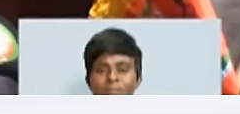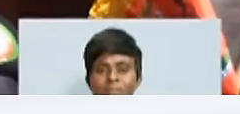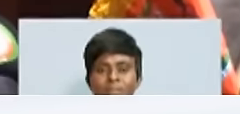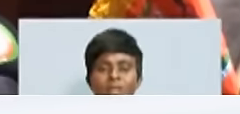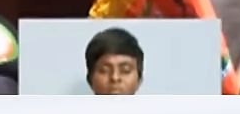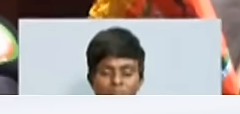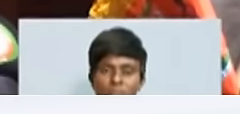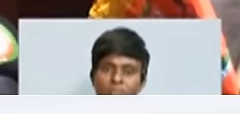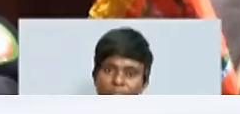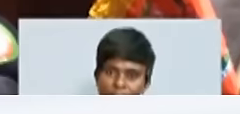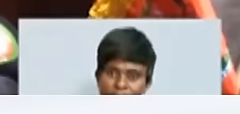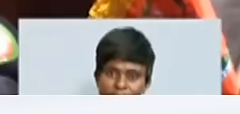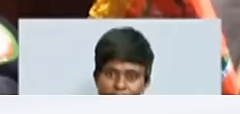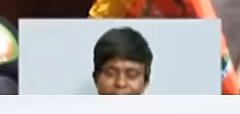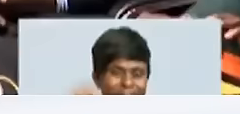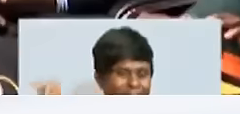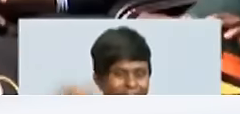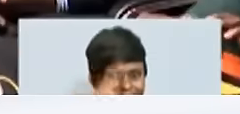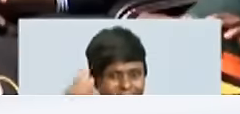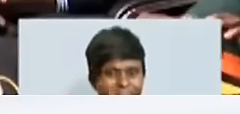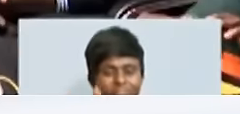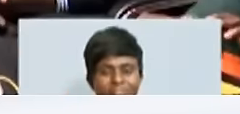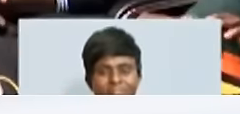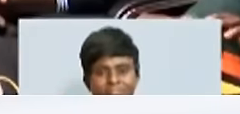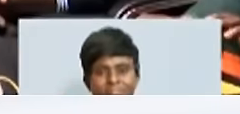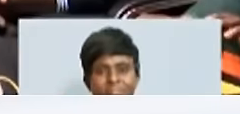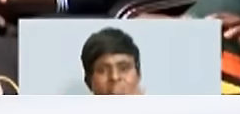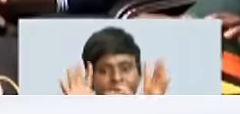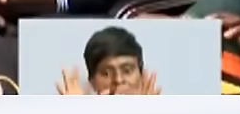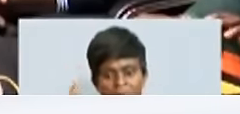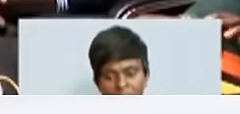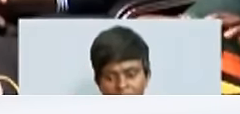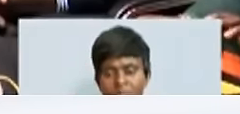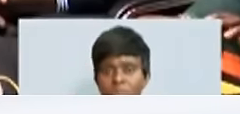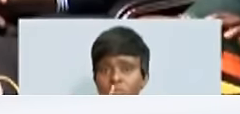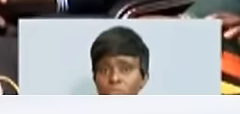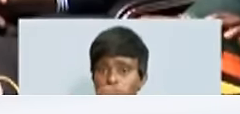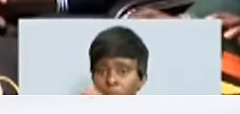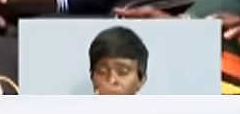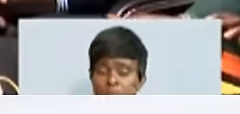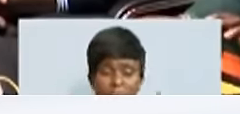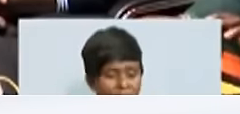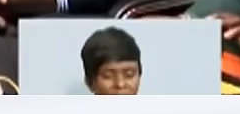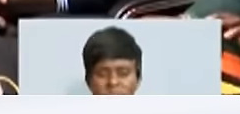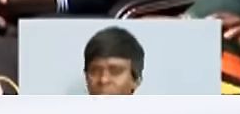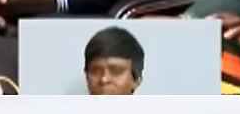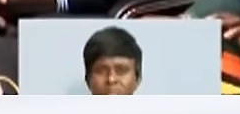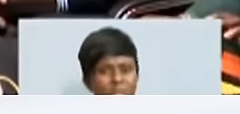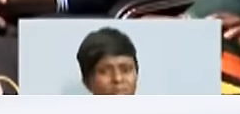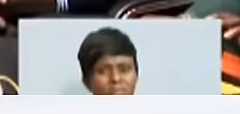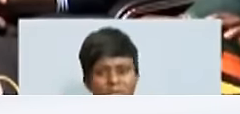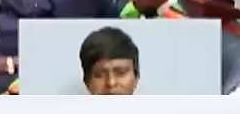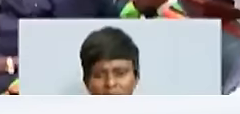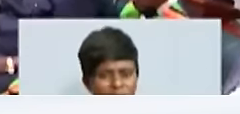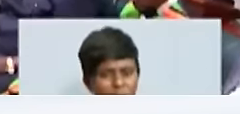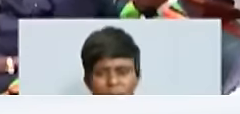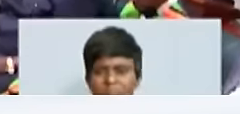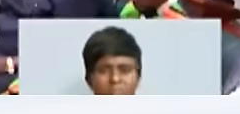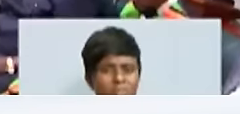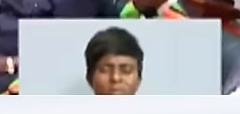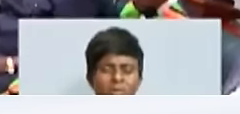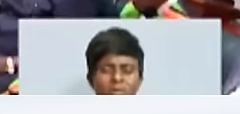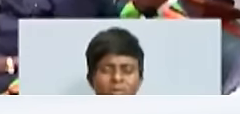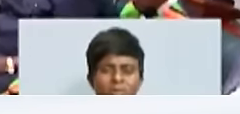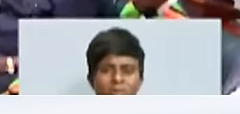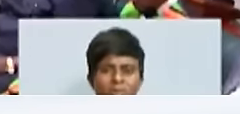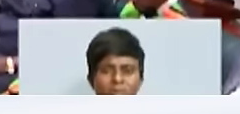from our societies across the country. Accountability, of course, no question about it. No question about that.